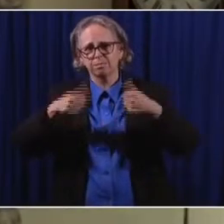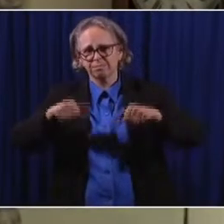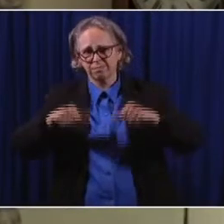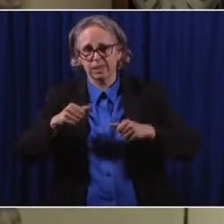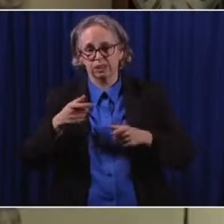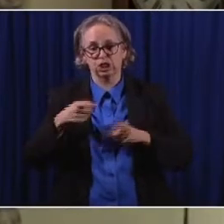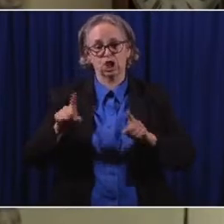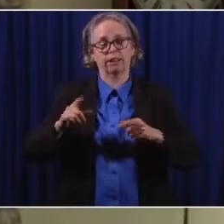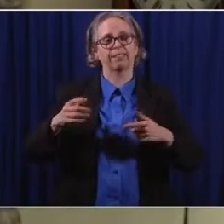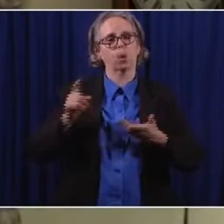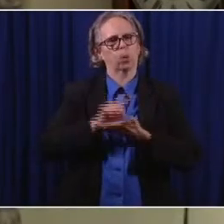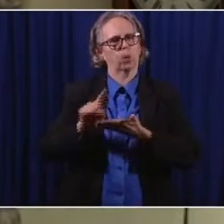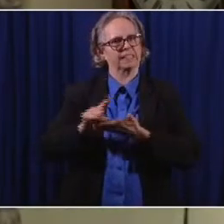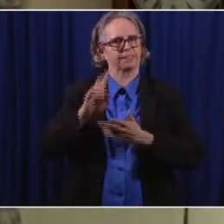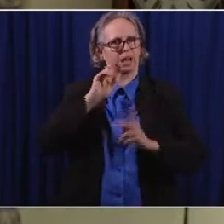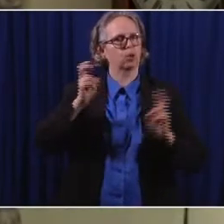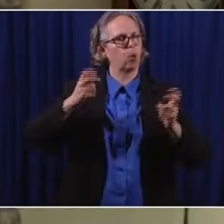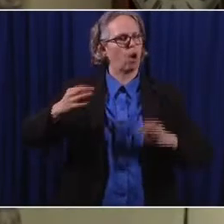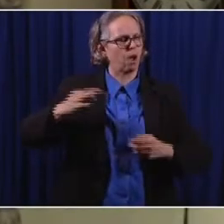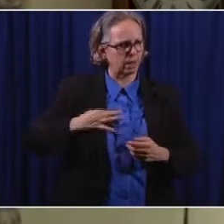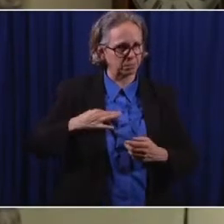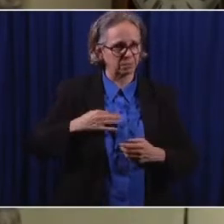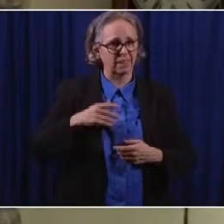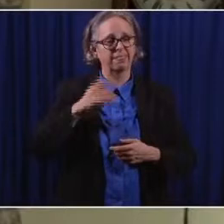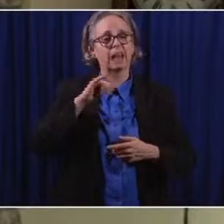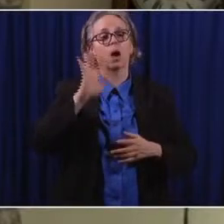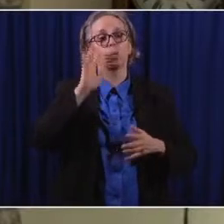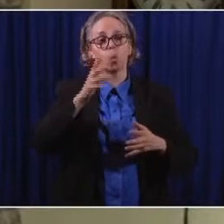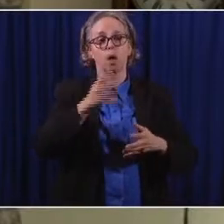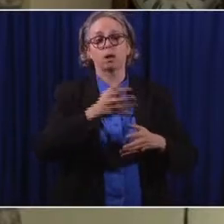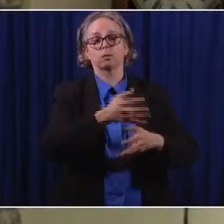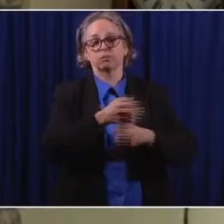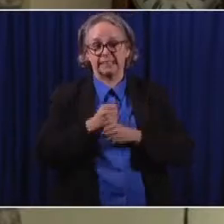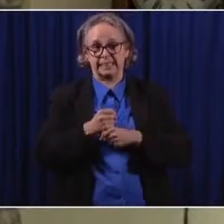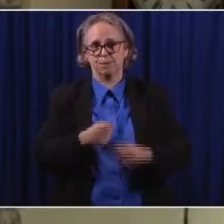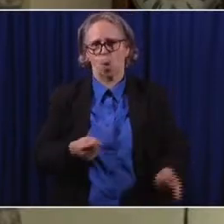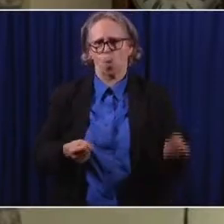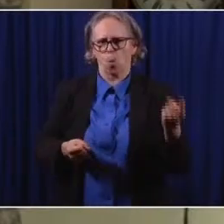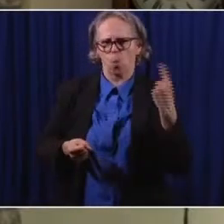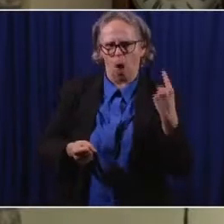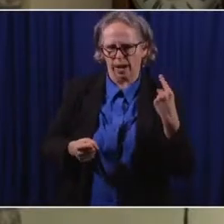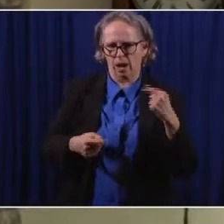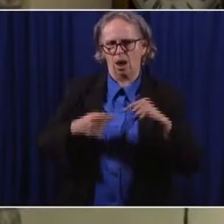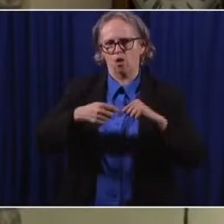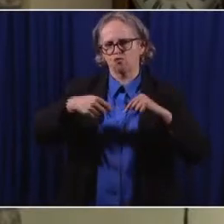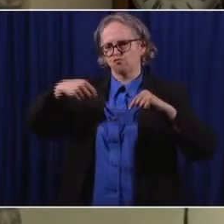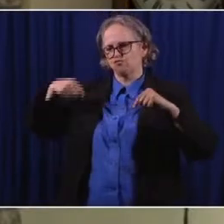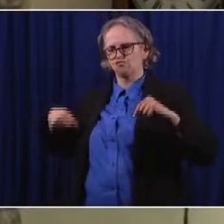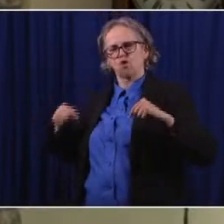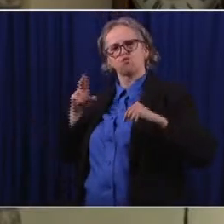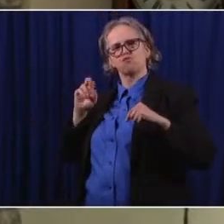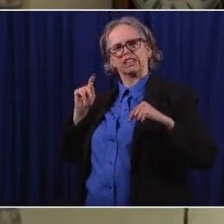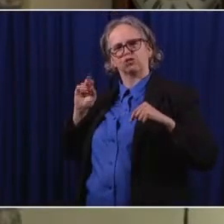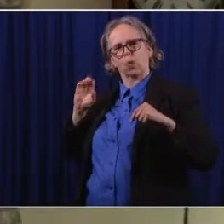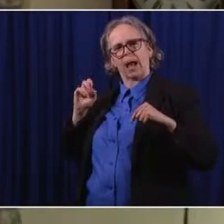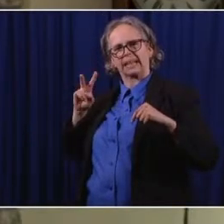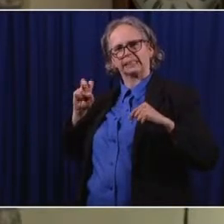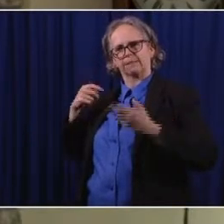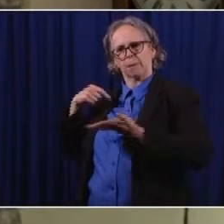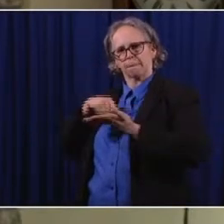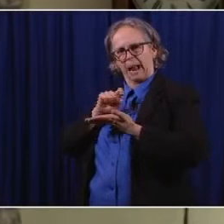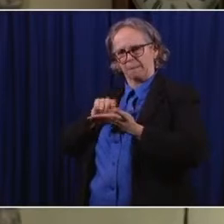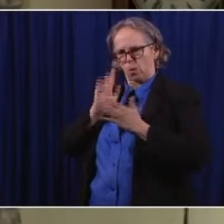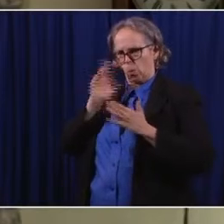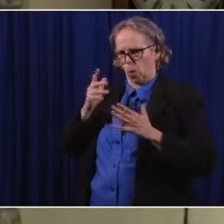one retroactive payment for all weeks that they qualify for. Jobs and